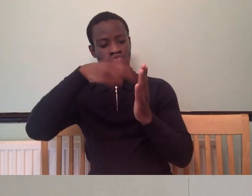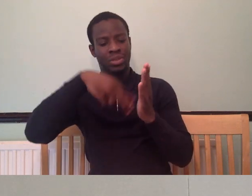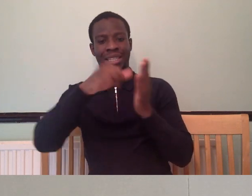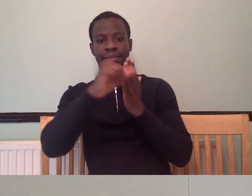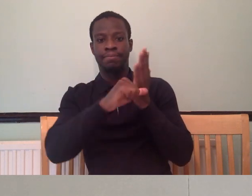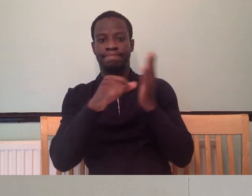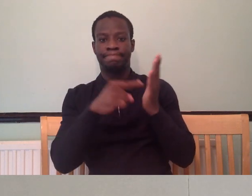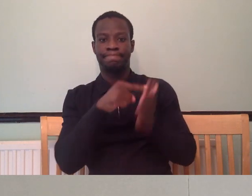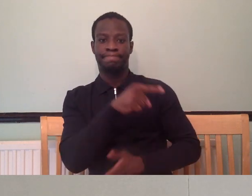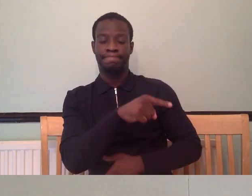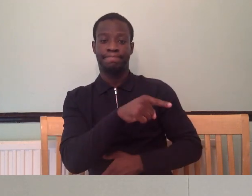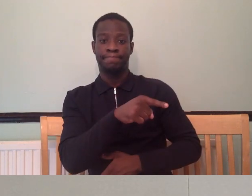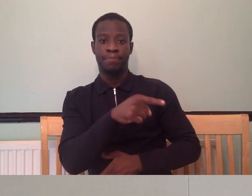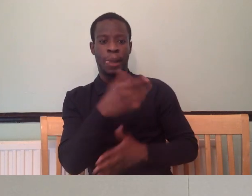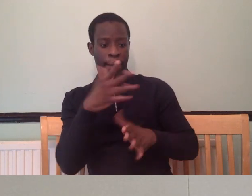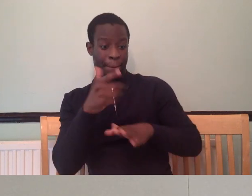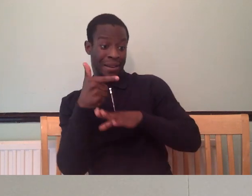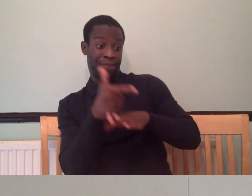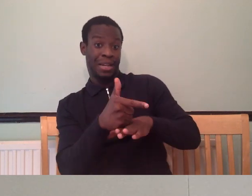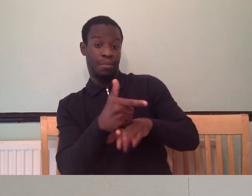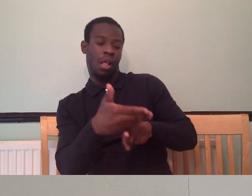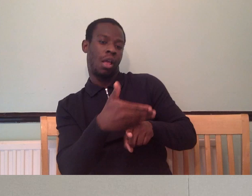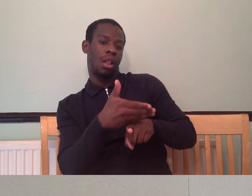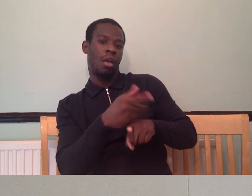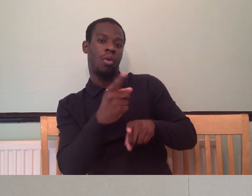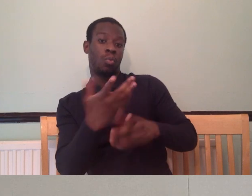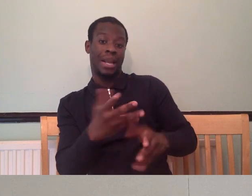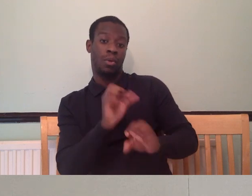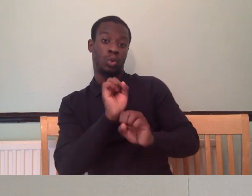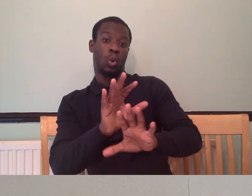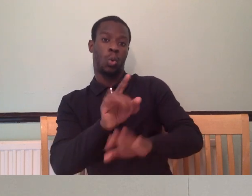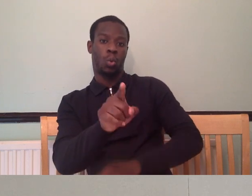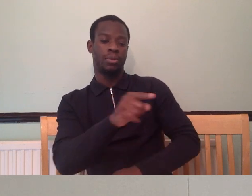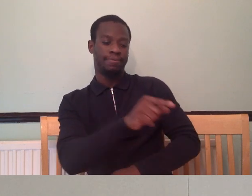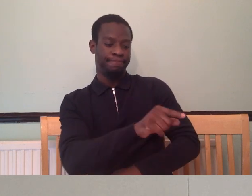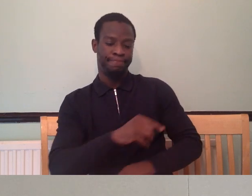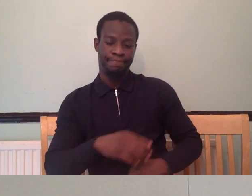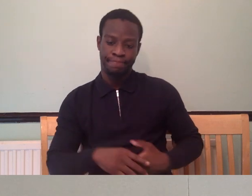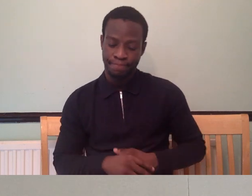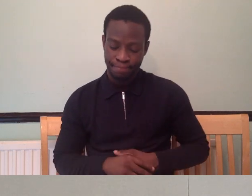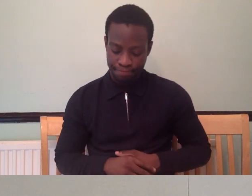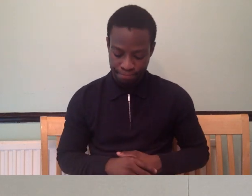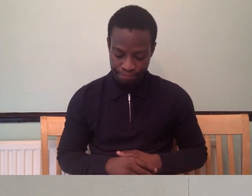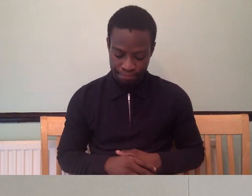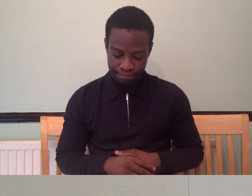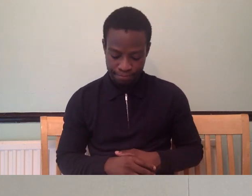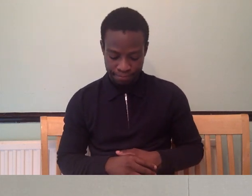who has pre-recorded this reading for us. Thank you, Michael. Over to you.